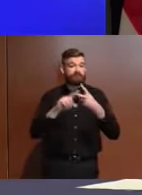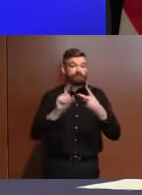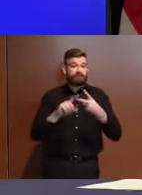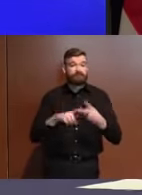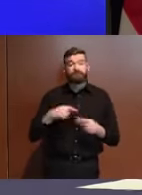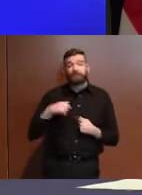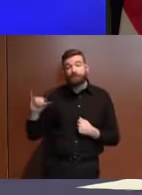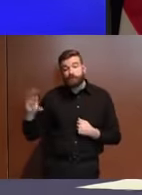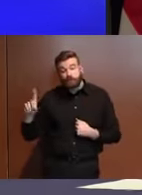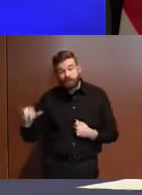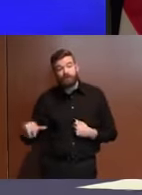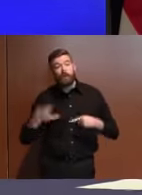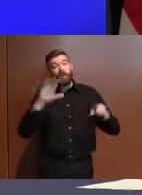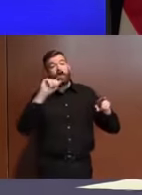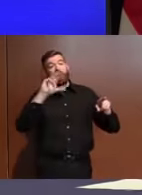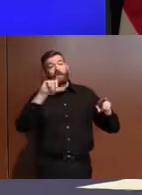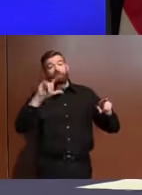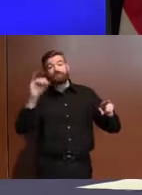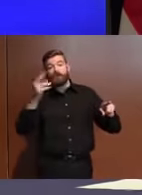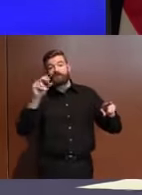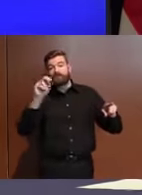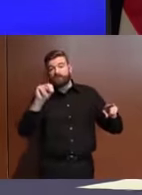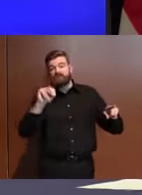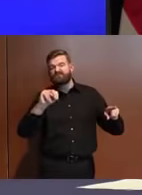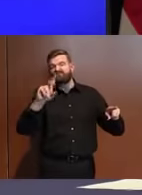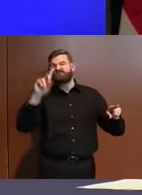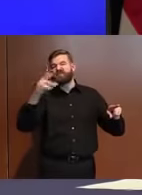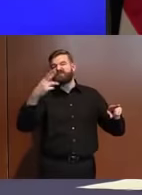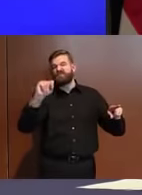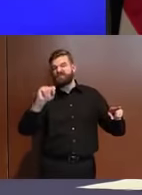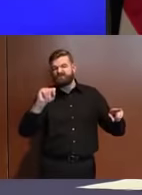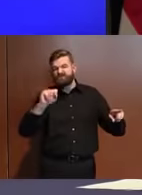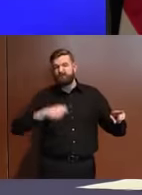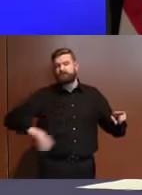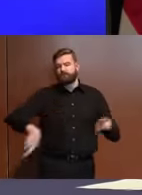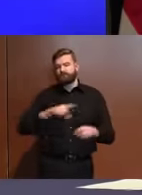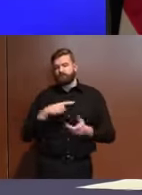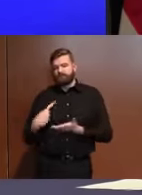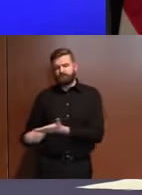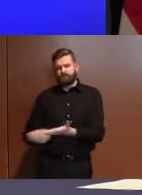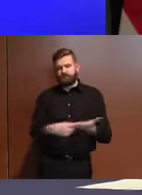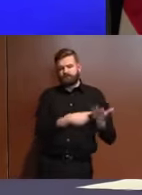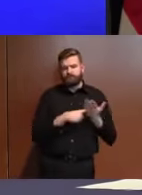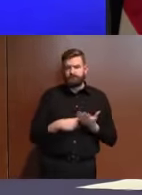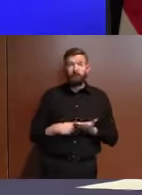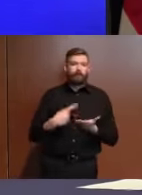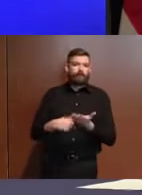with, I'm told, 15,000 members of AARP, of which I am a member.